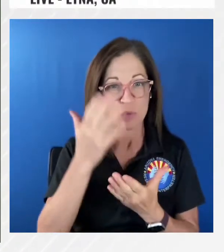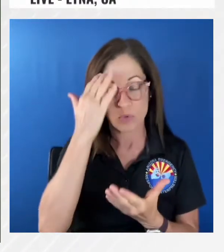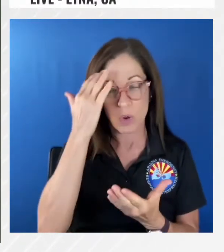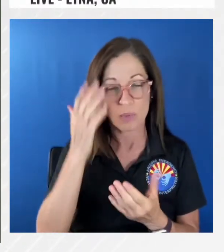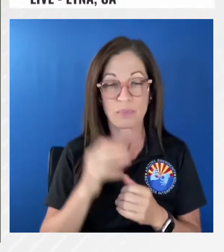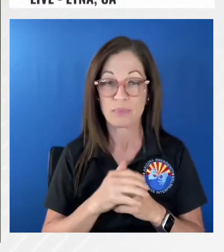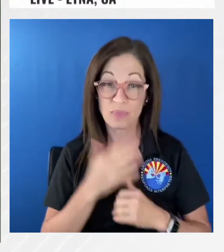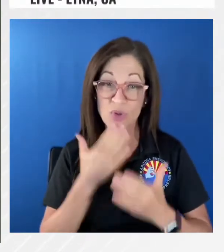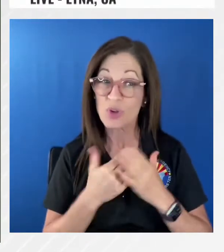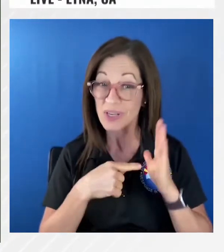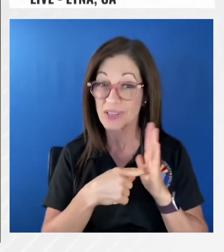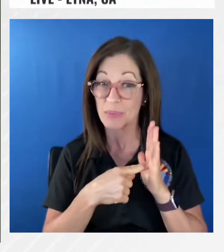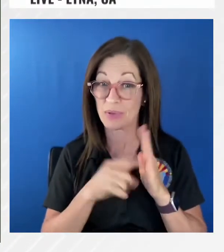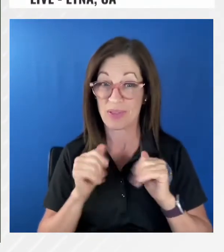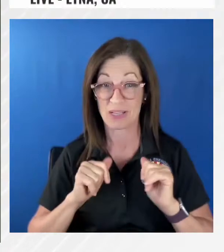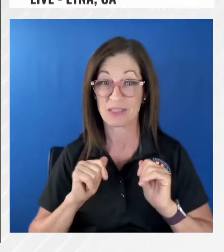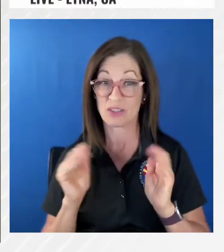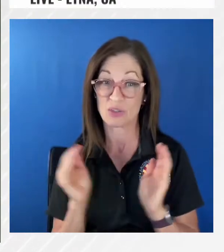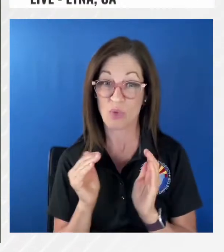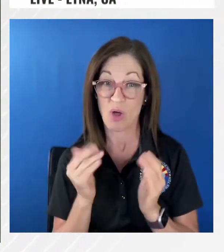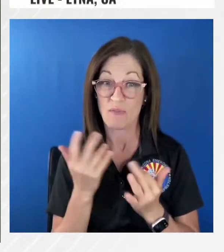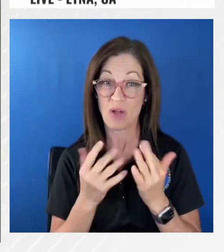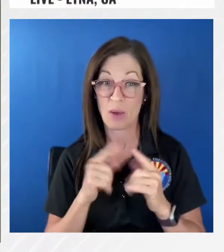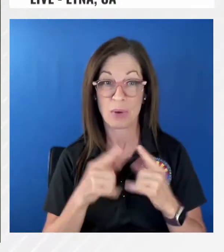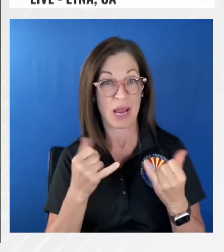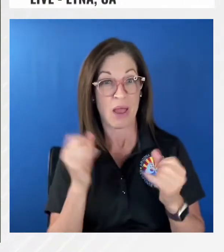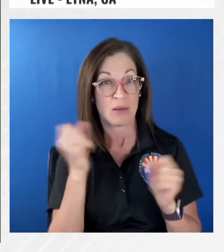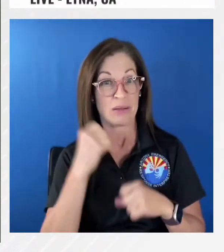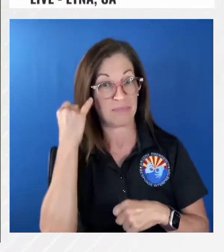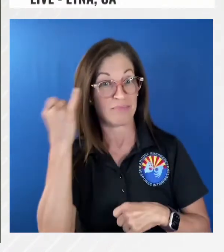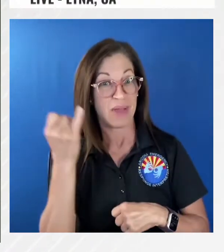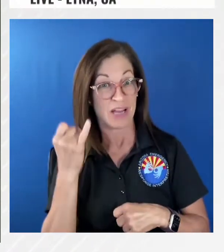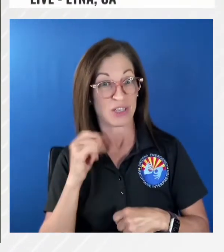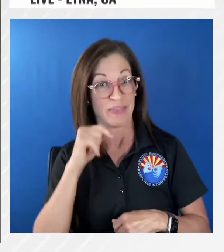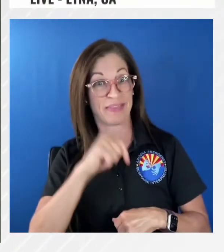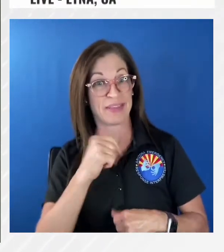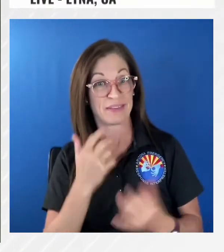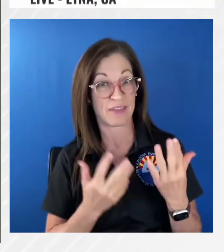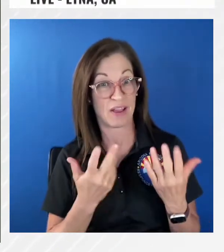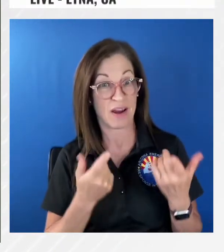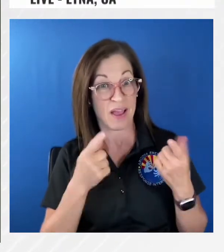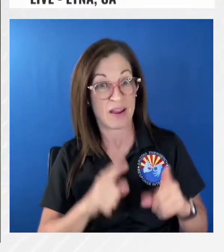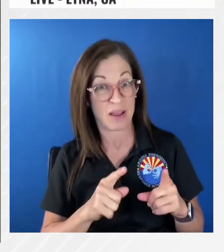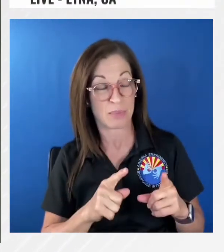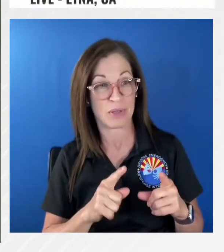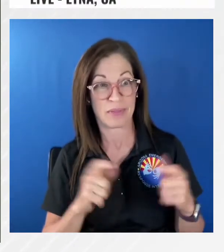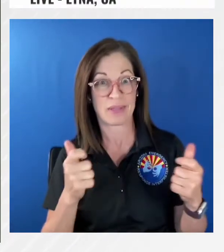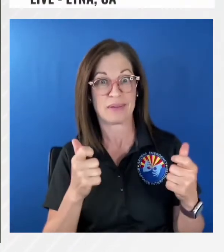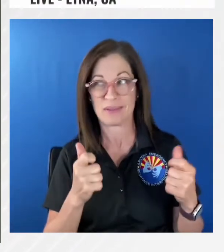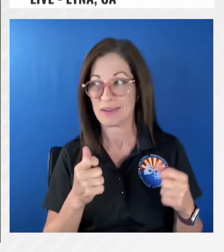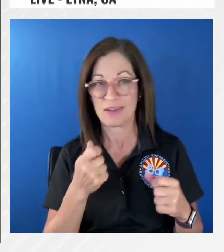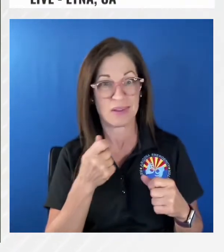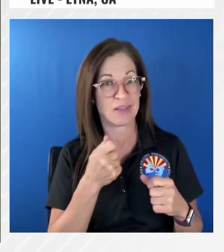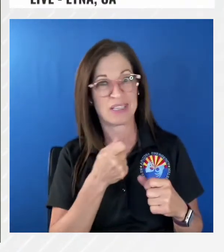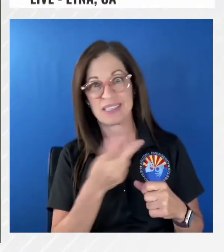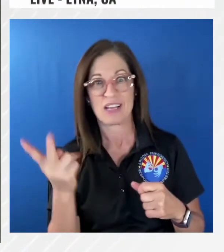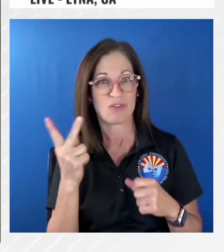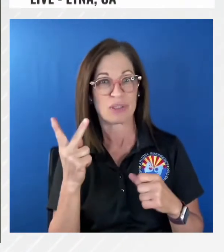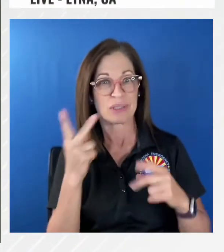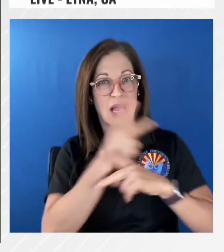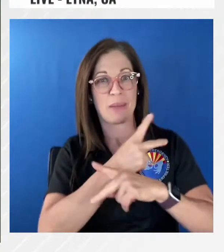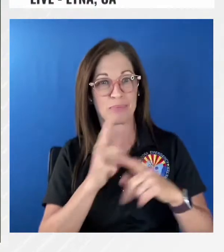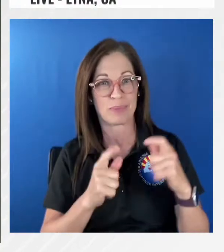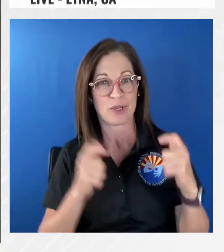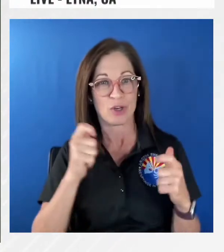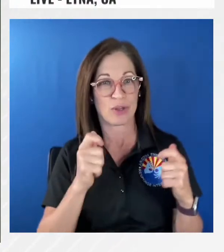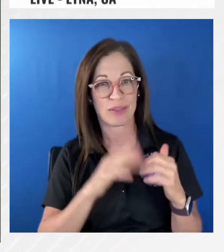Now imagine that. How many acres are we at with this one? Imagine that 100 times over. So just wanted to remind you of